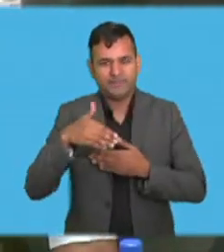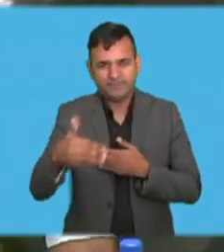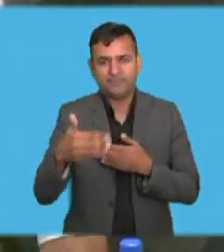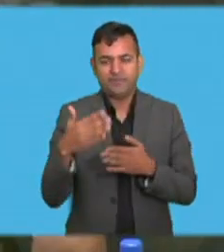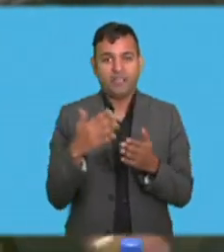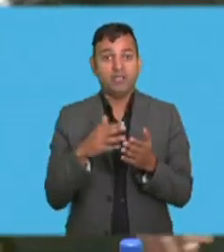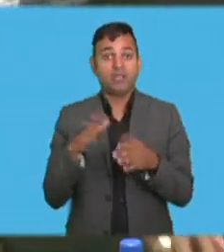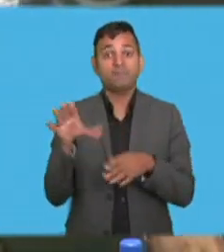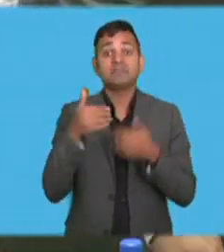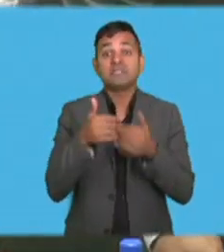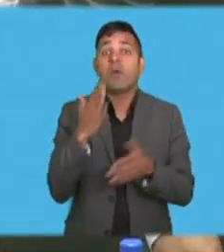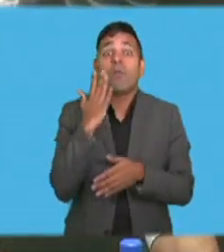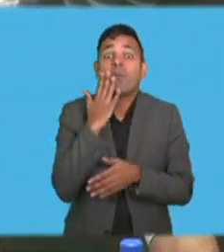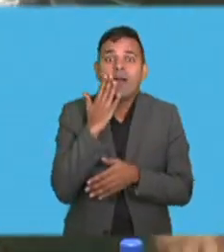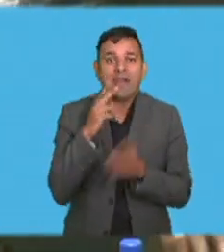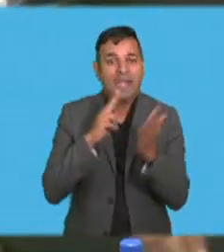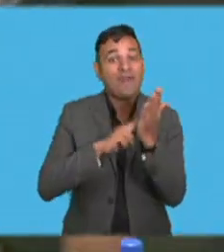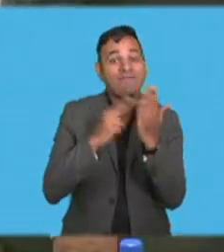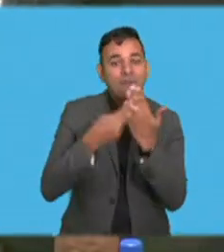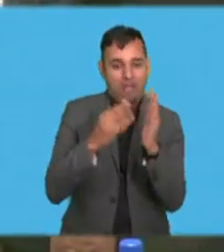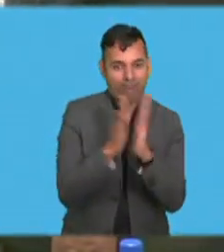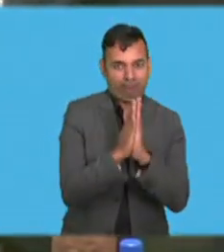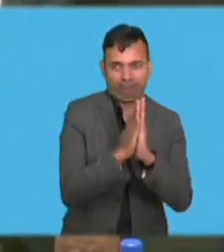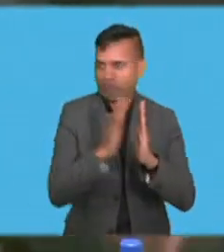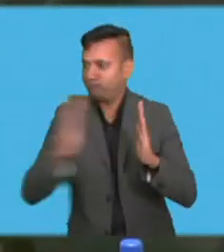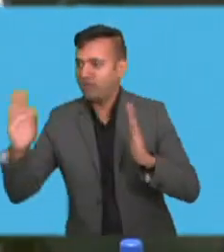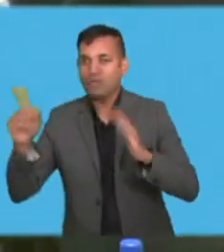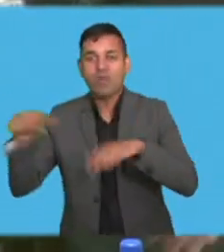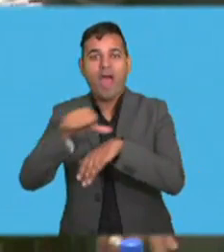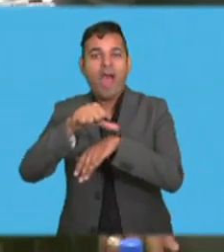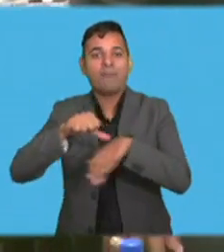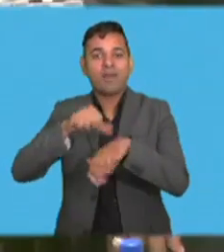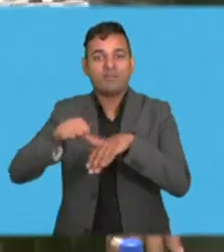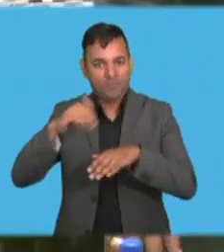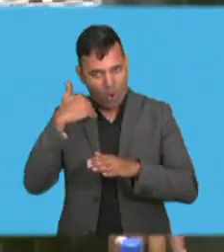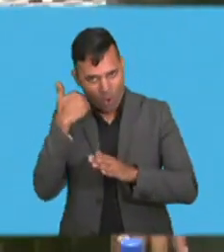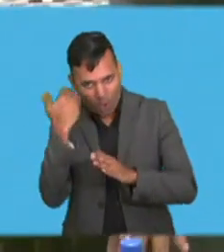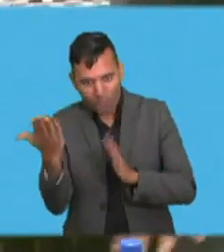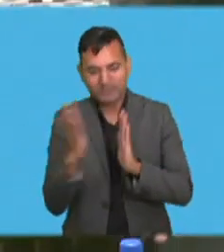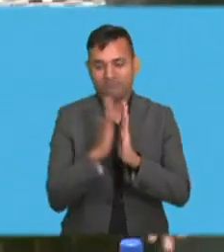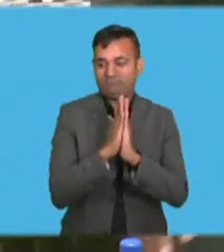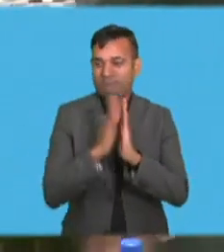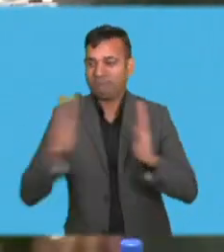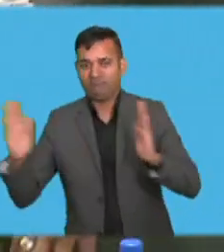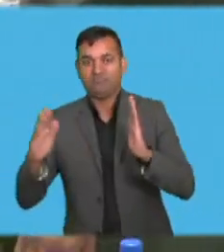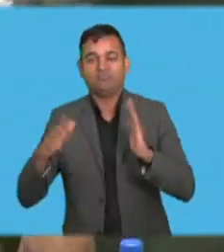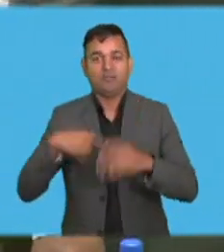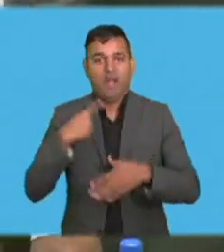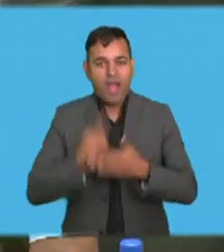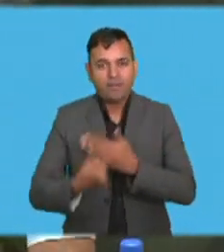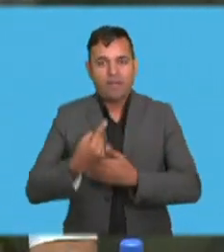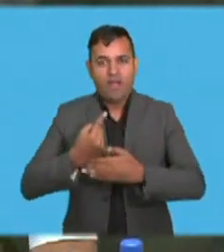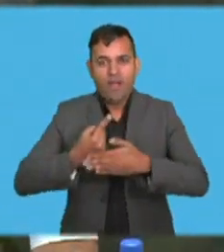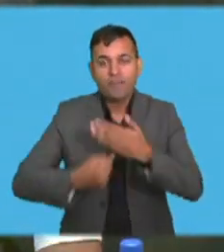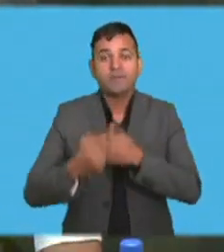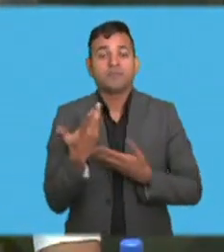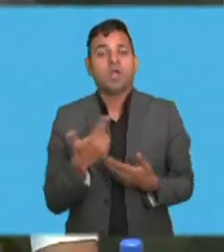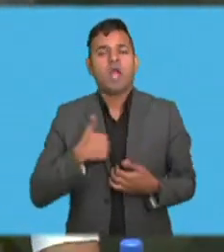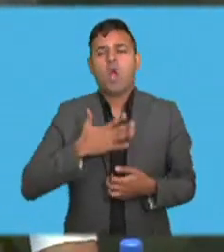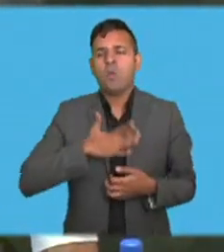is our cyclone season. However, I wish to state, Madam Speaker, that we've been following the